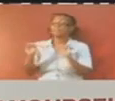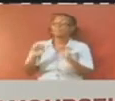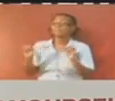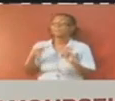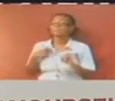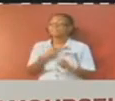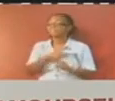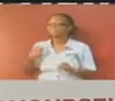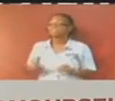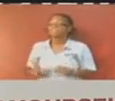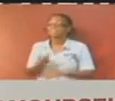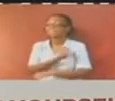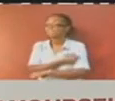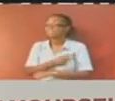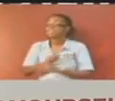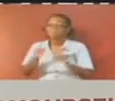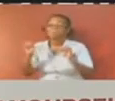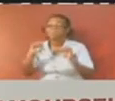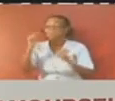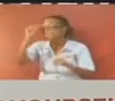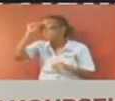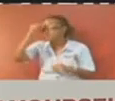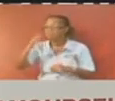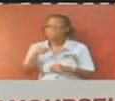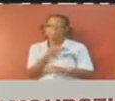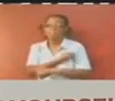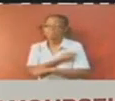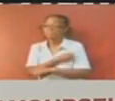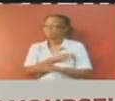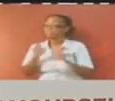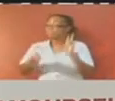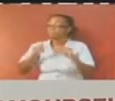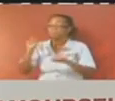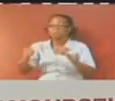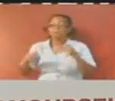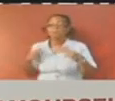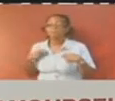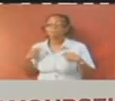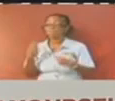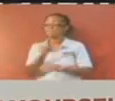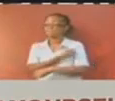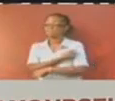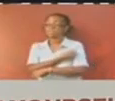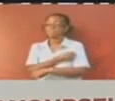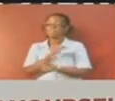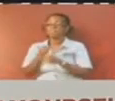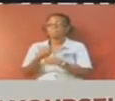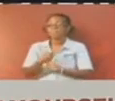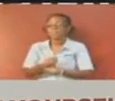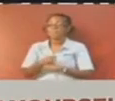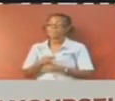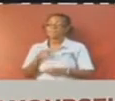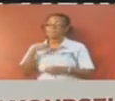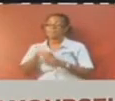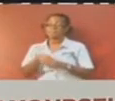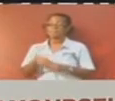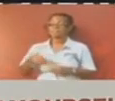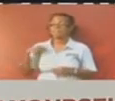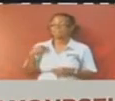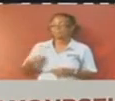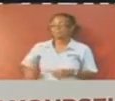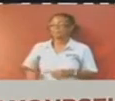Indian vaccine. There are vaccines made in China. There are vaccines made in